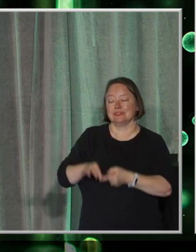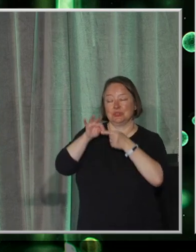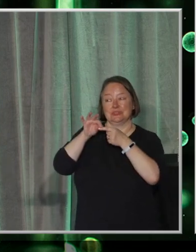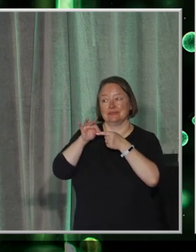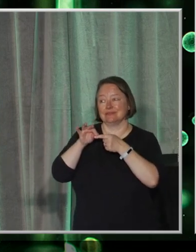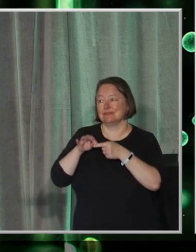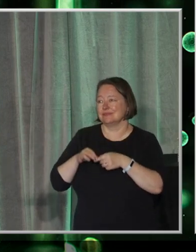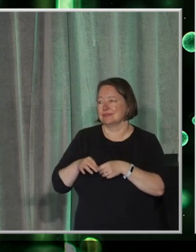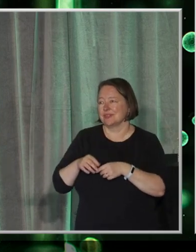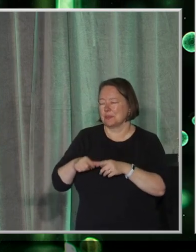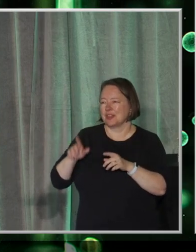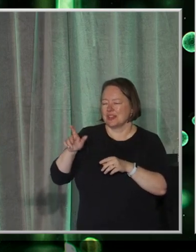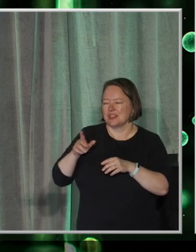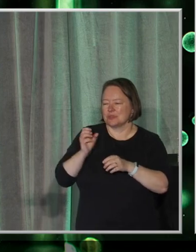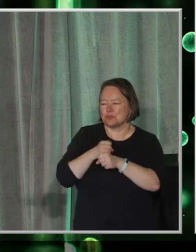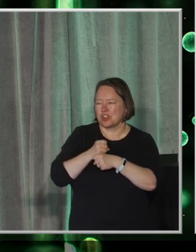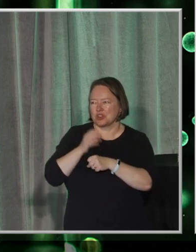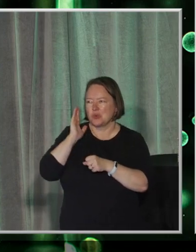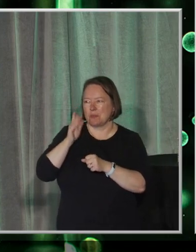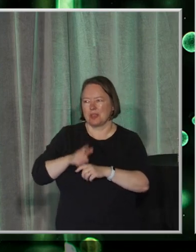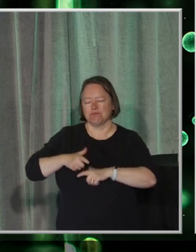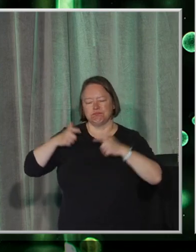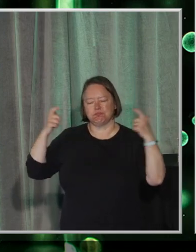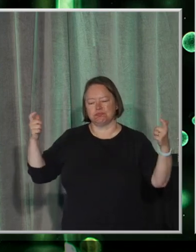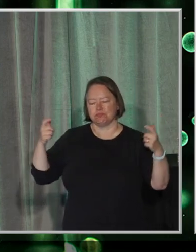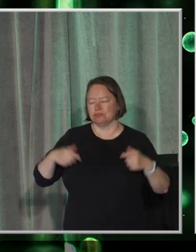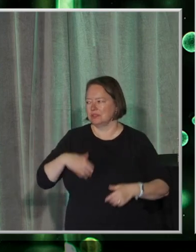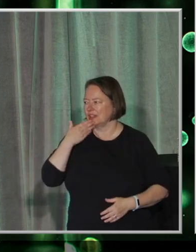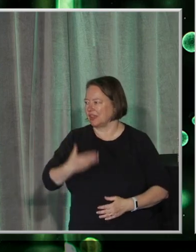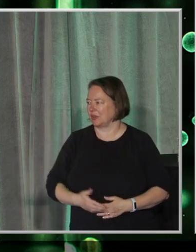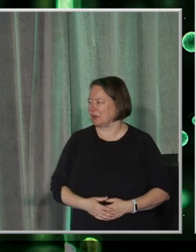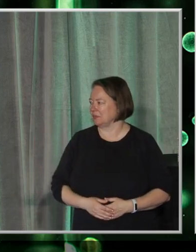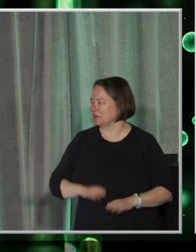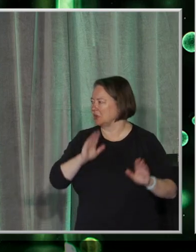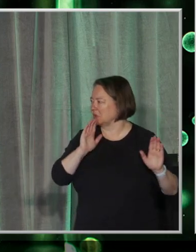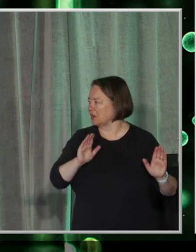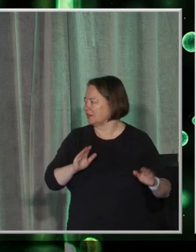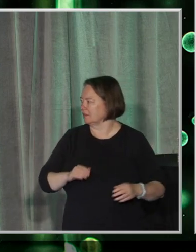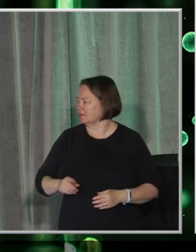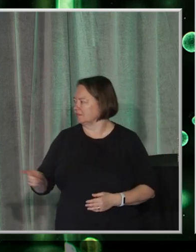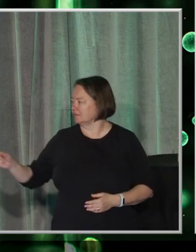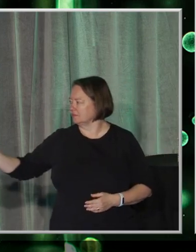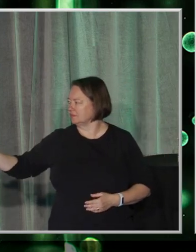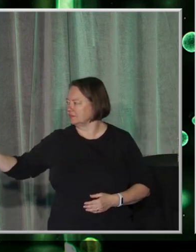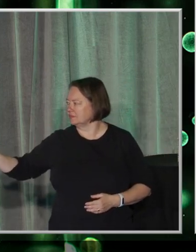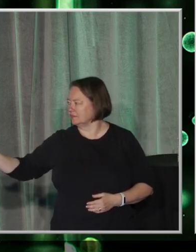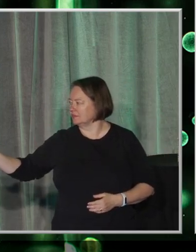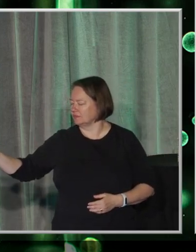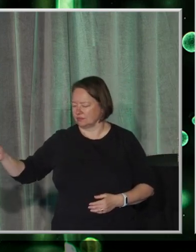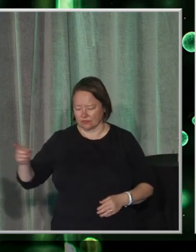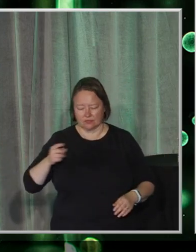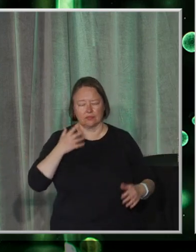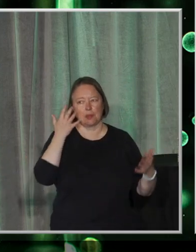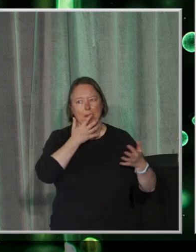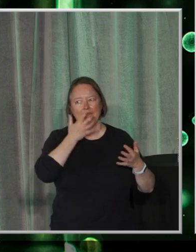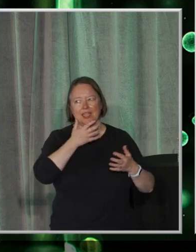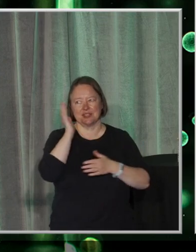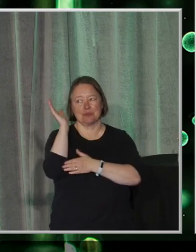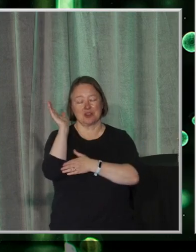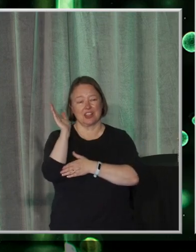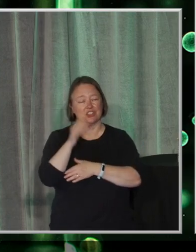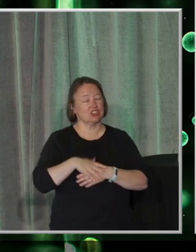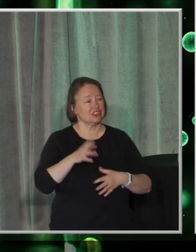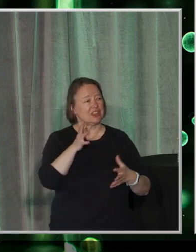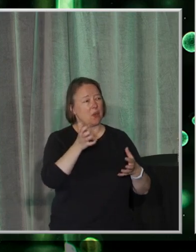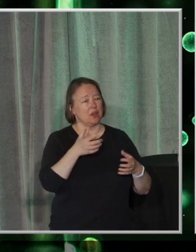Yeah, but its production is going to be massive. Thank you. Great. Well, amazing presentation and a great idea. I just